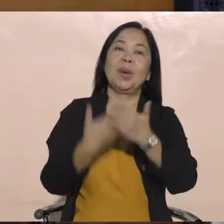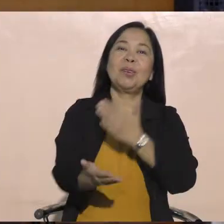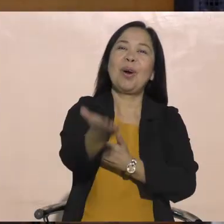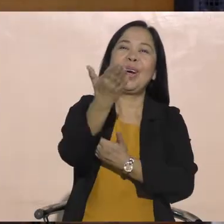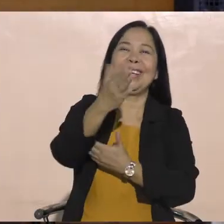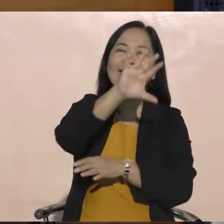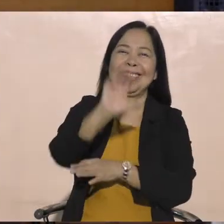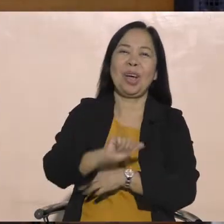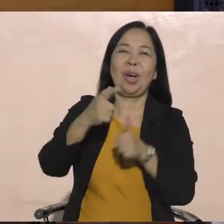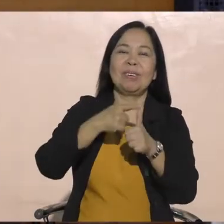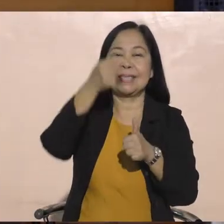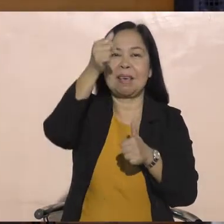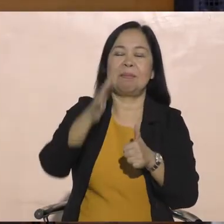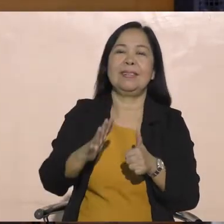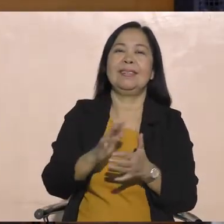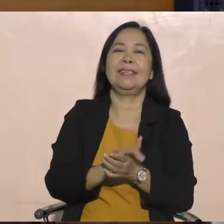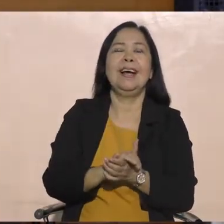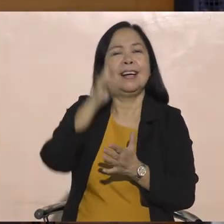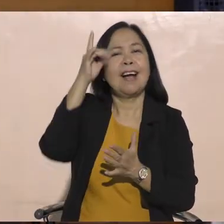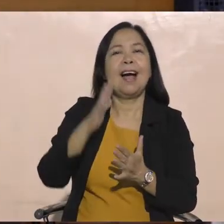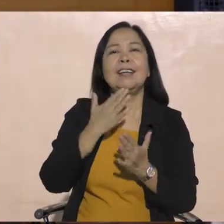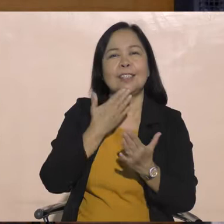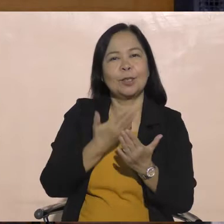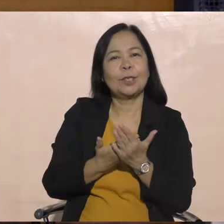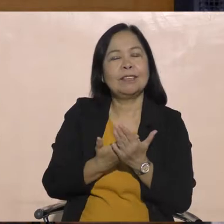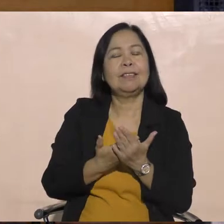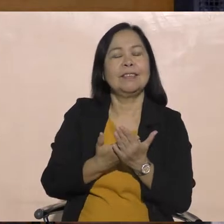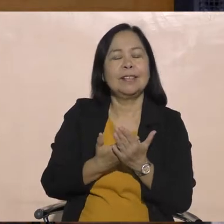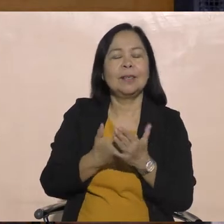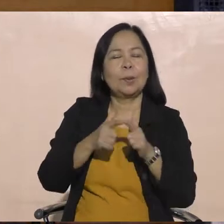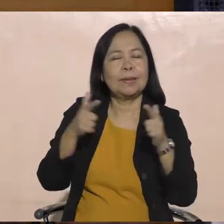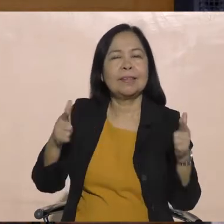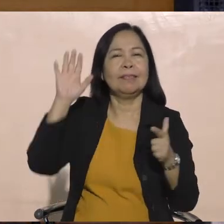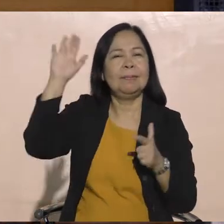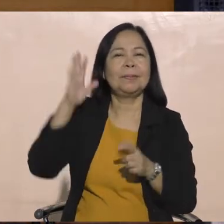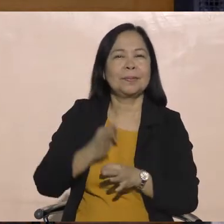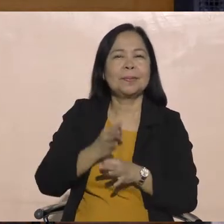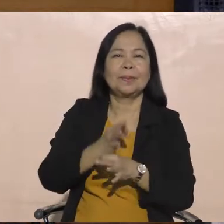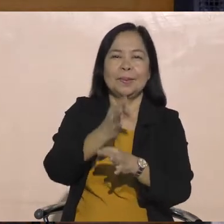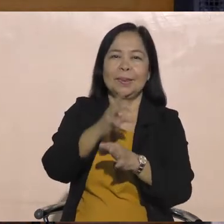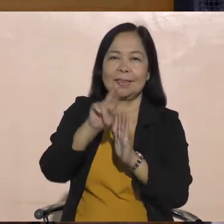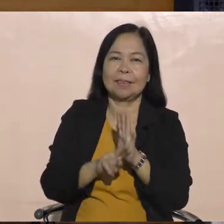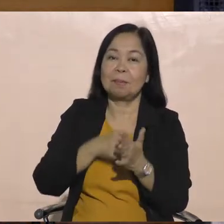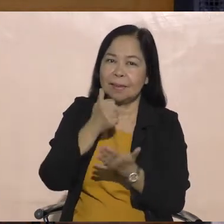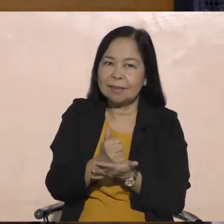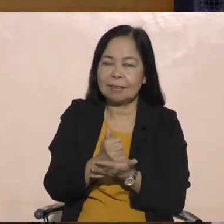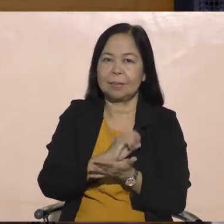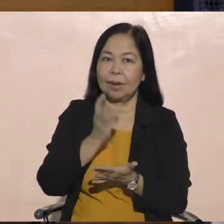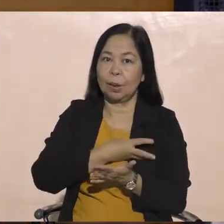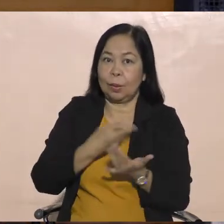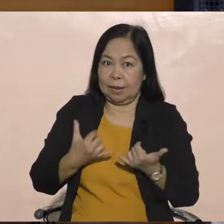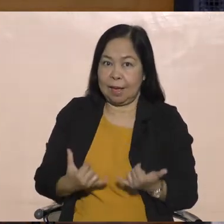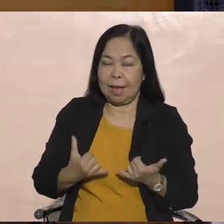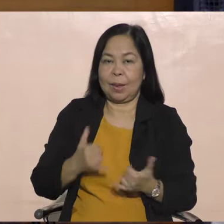Good morning, City of First Assembly. God is good and great is His faithfulness. Amen.